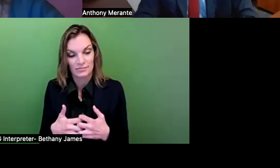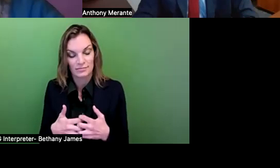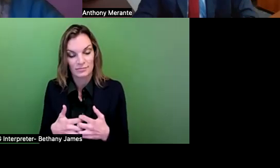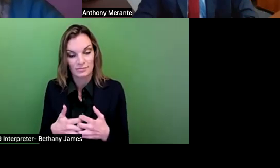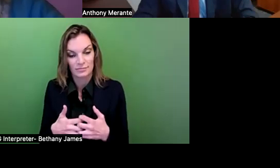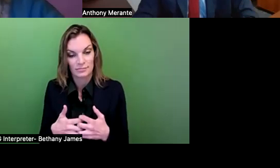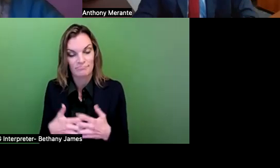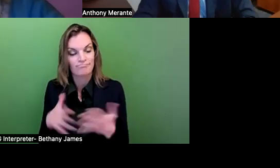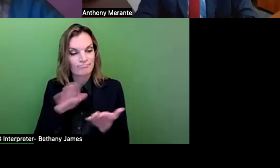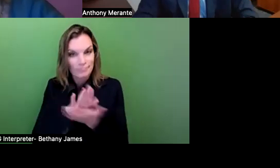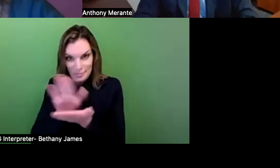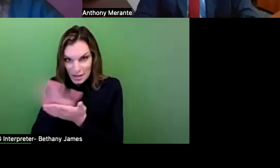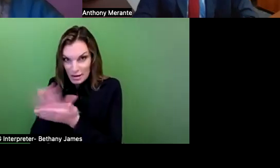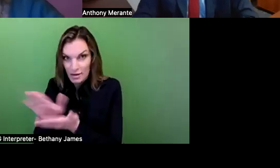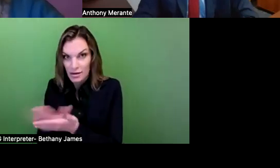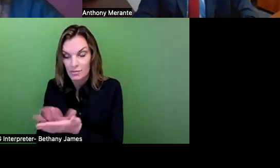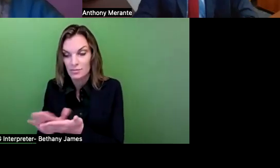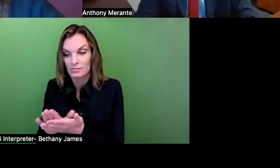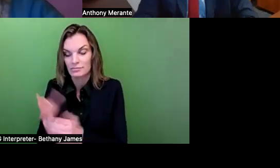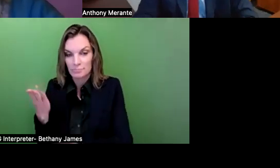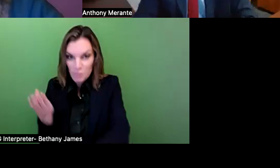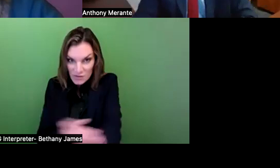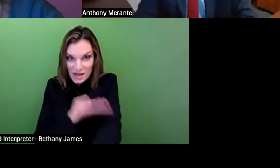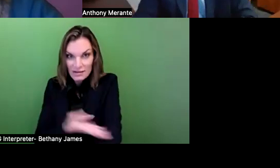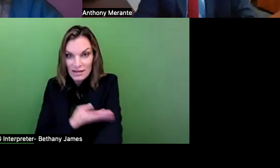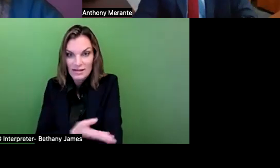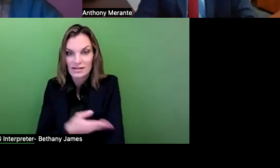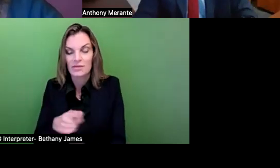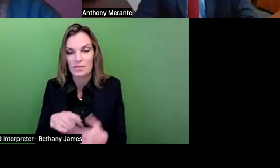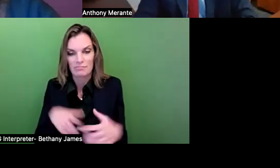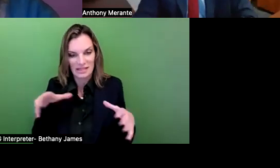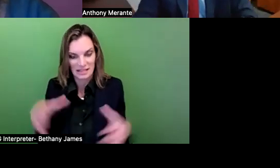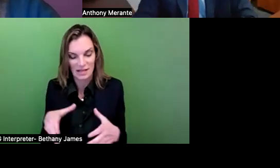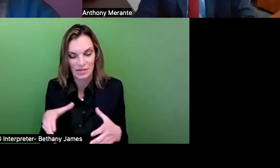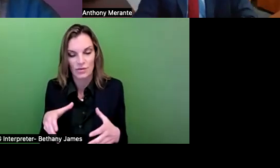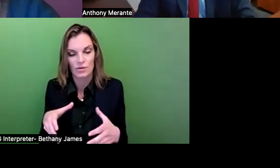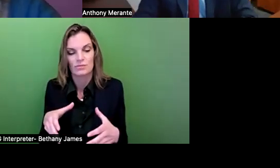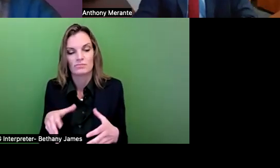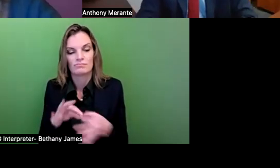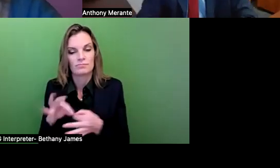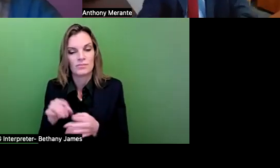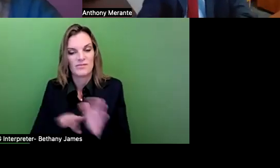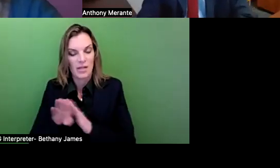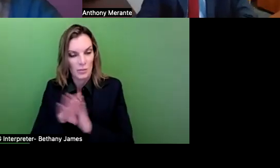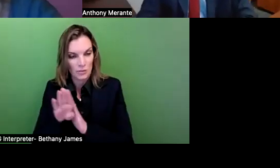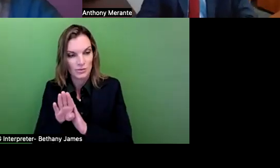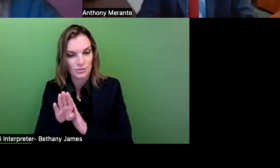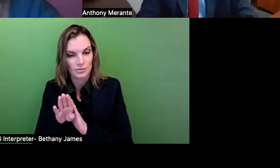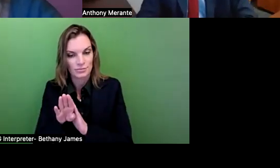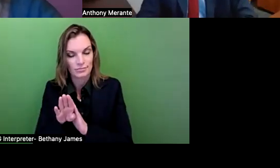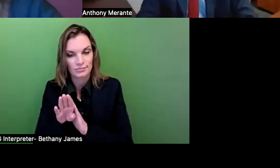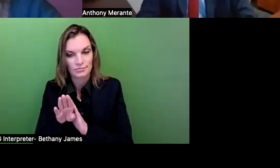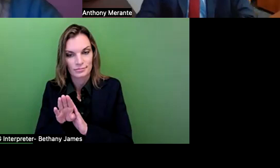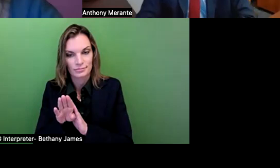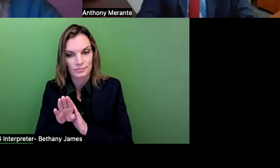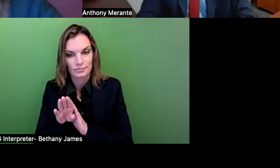property, clean it up, revitalize it, come together, work with developers, one developer at a time, to